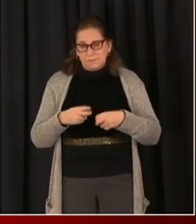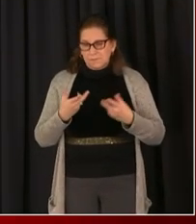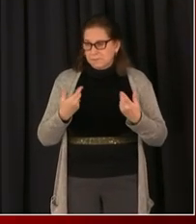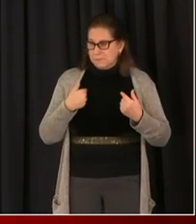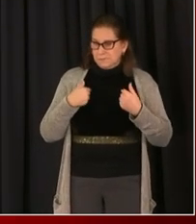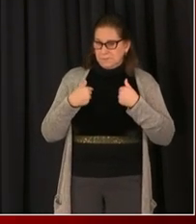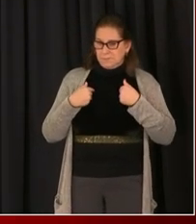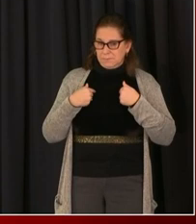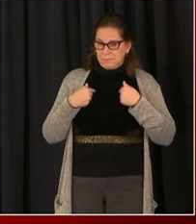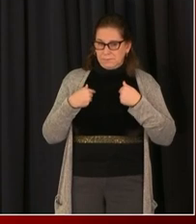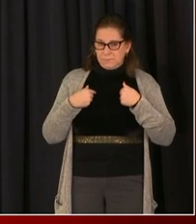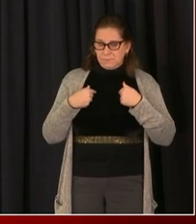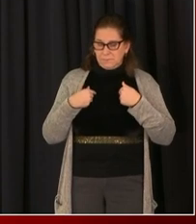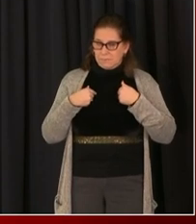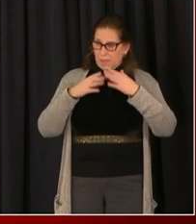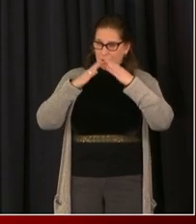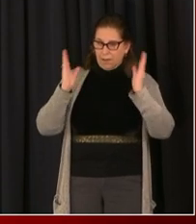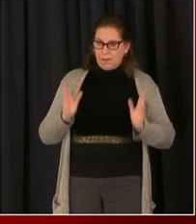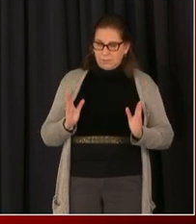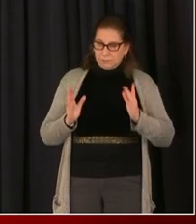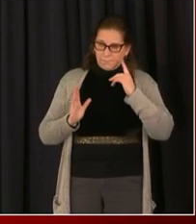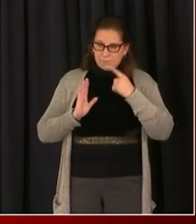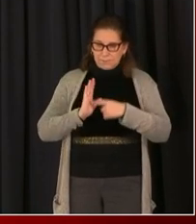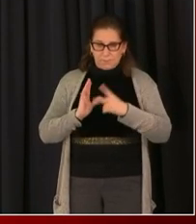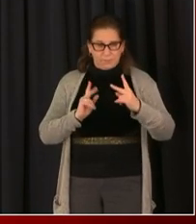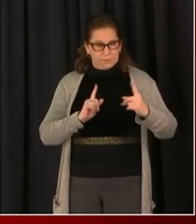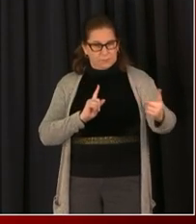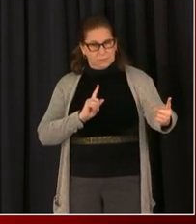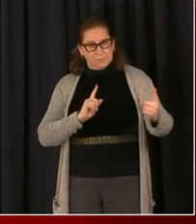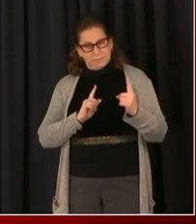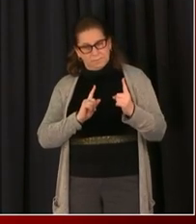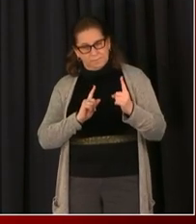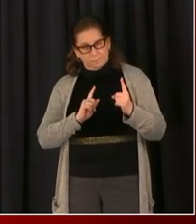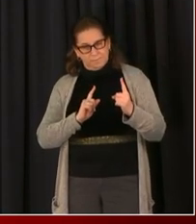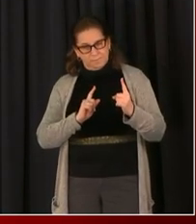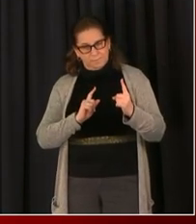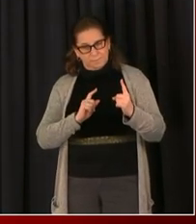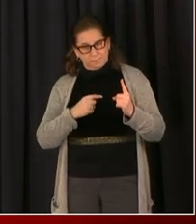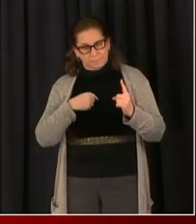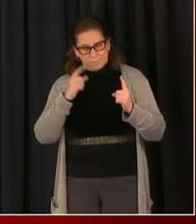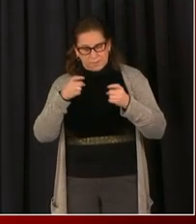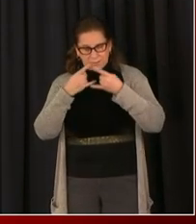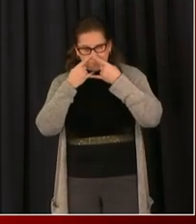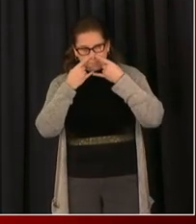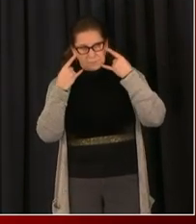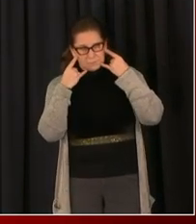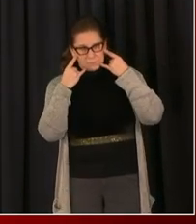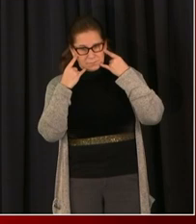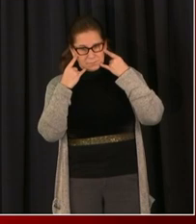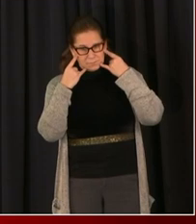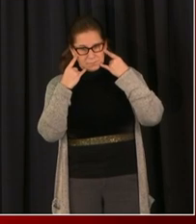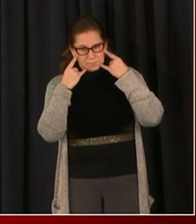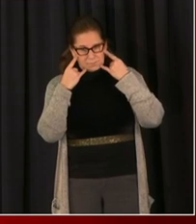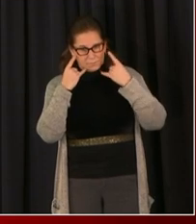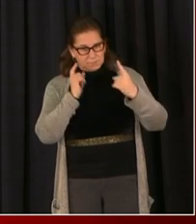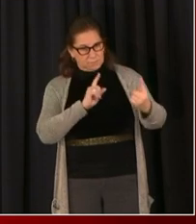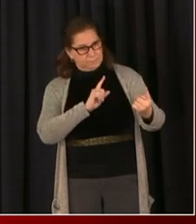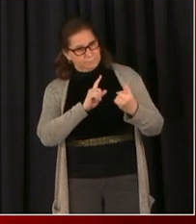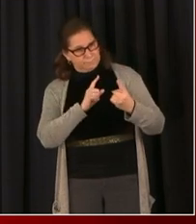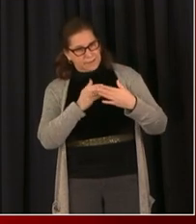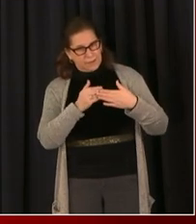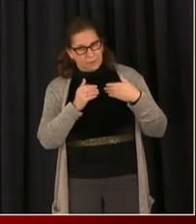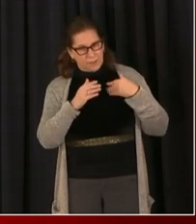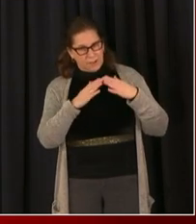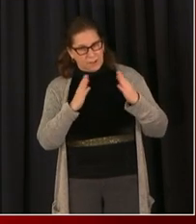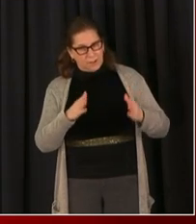house who's not from your household, you have to wear a mask. And that includes your brother, your sister, people that you